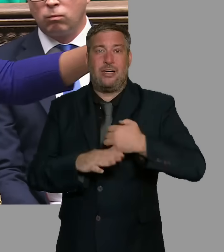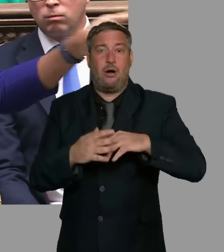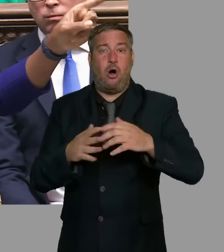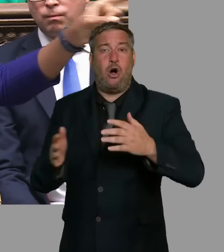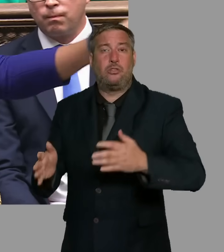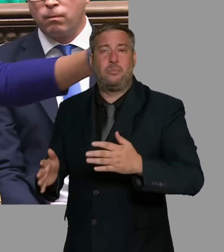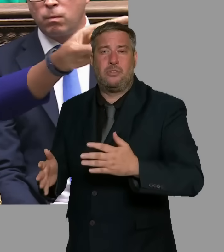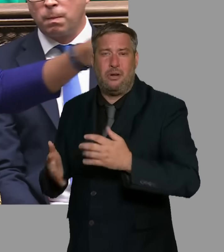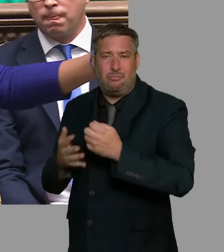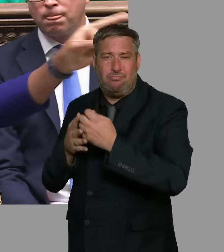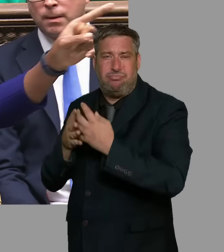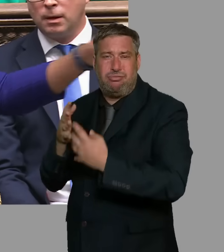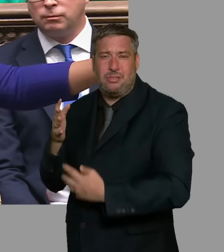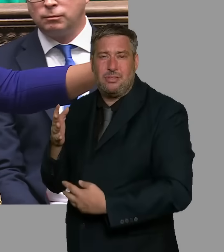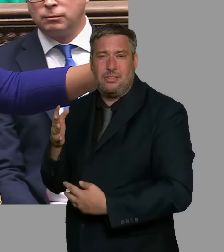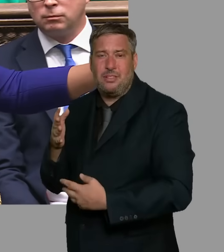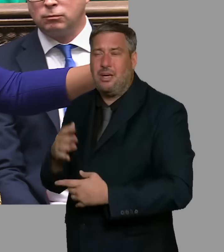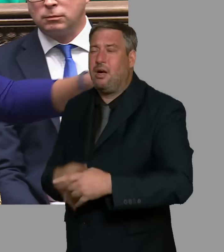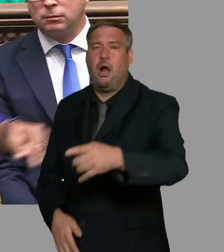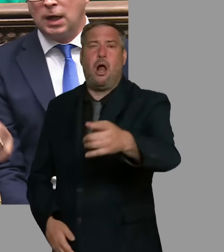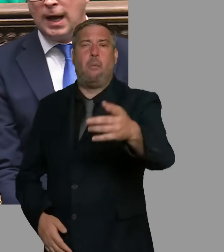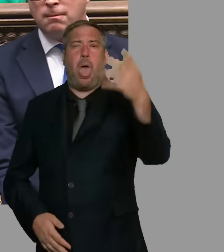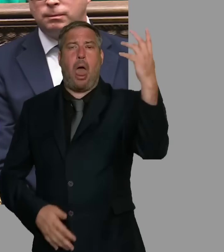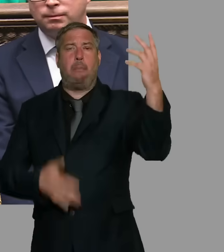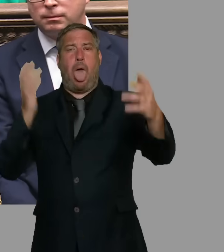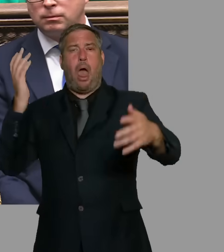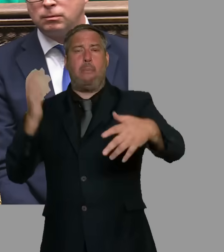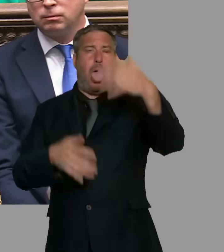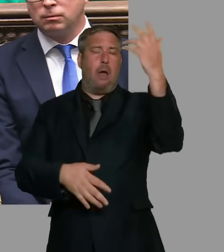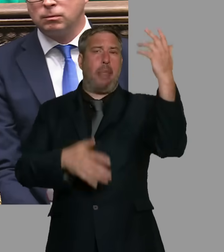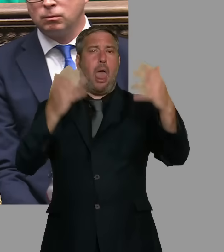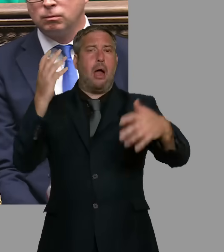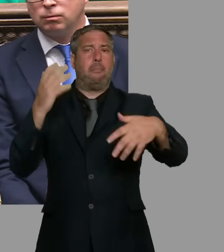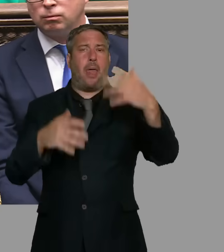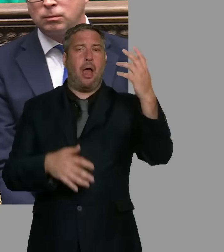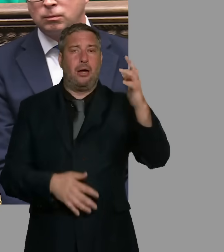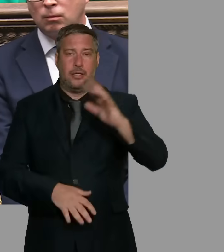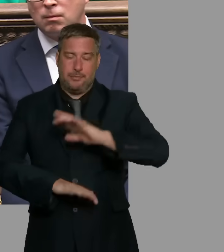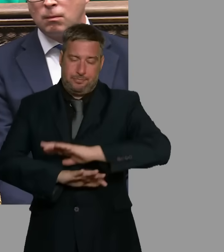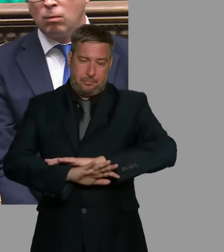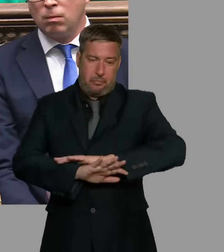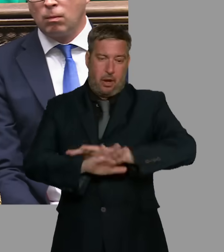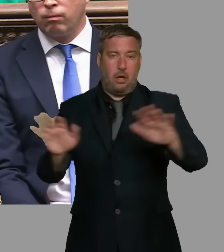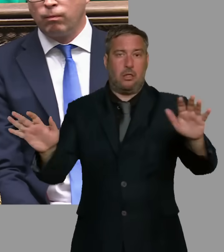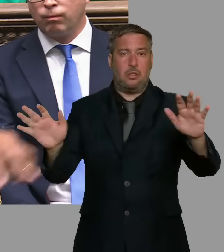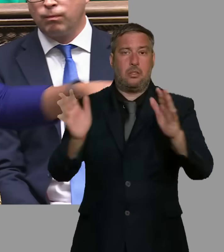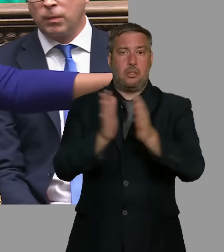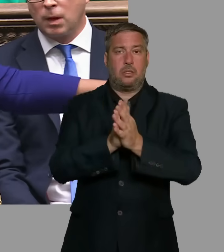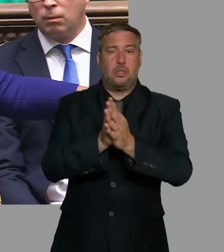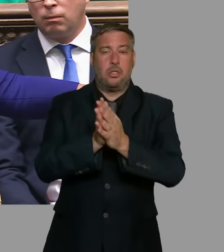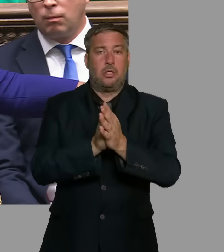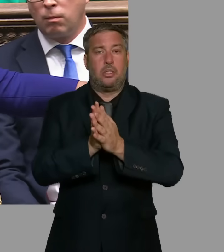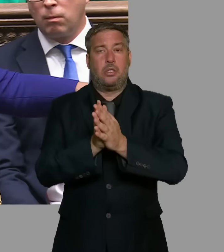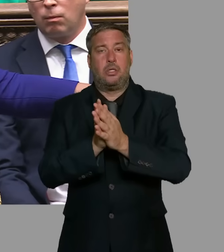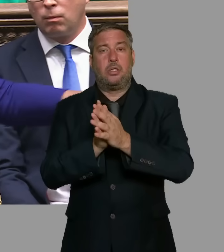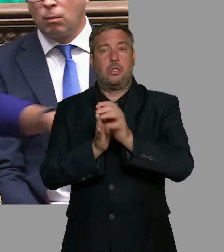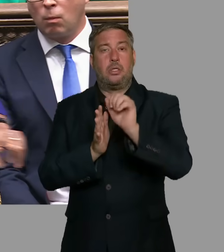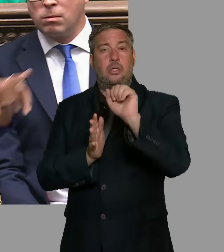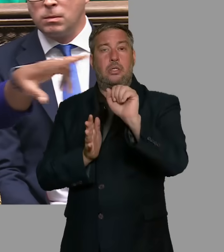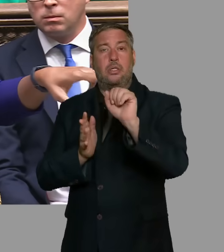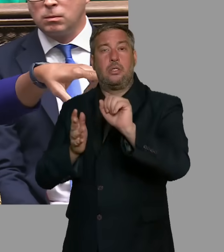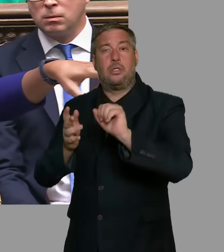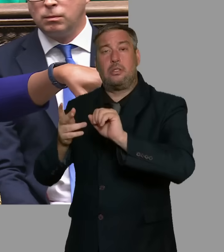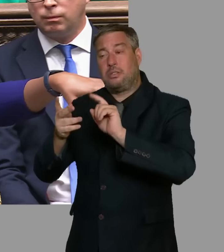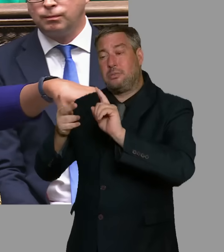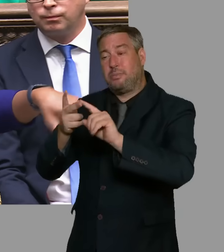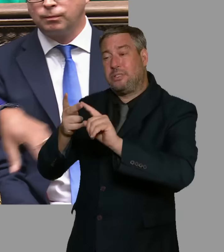while the country is out there suffering from an economic crisis. The Prime Minister has an ambassador mired in scandal, not focusing on NATO.